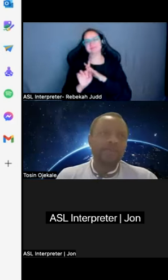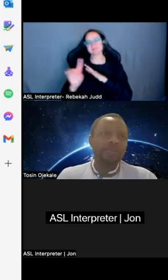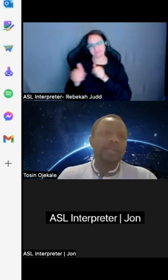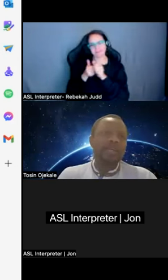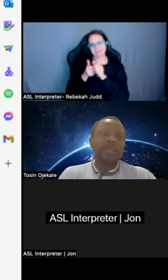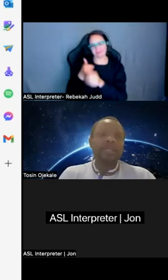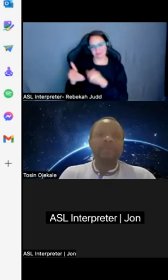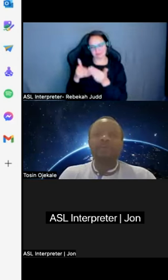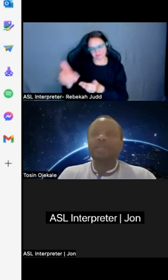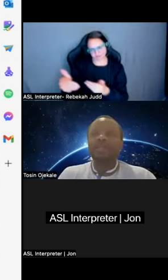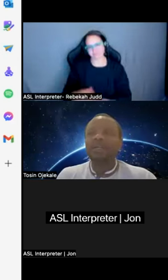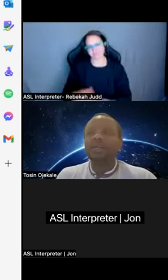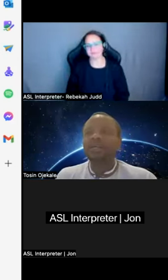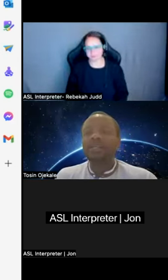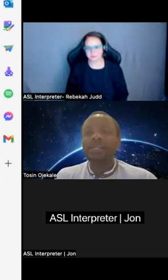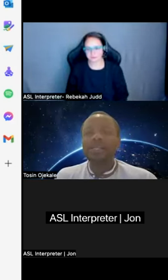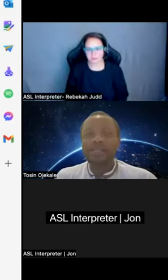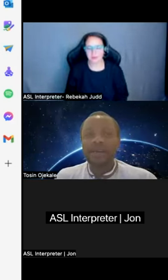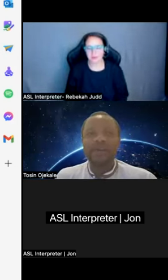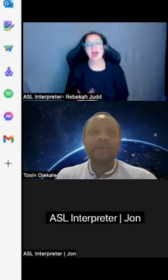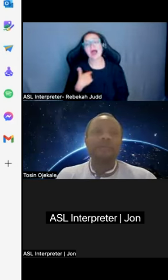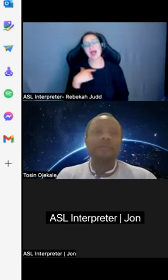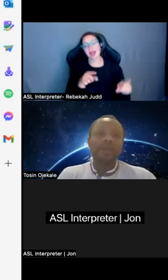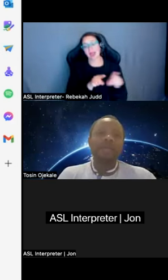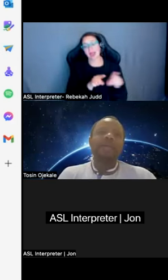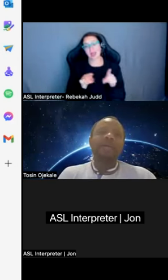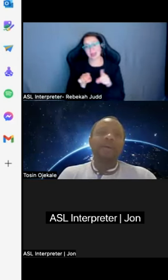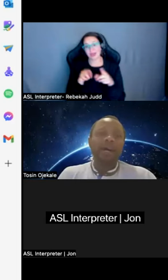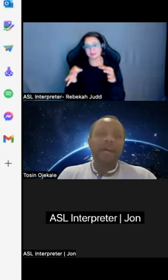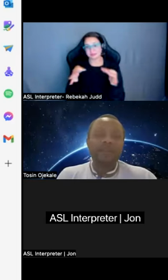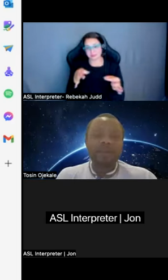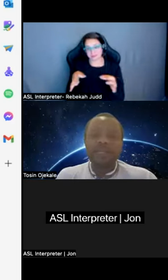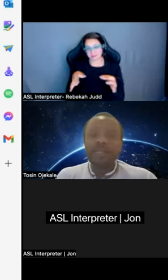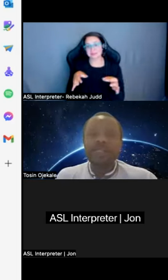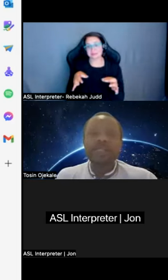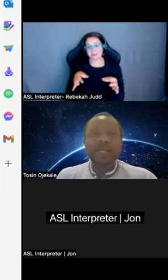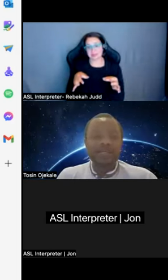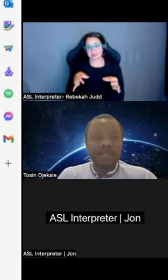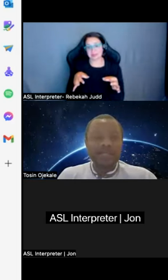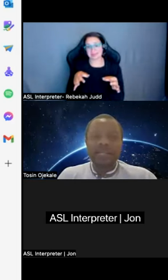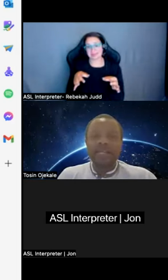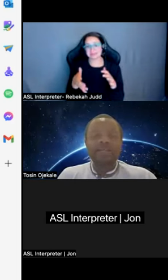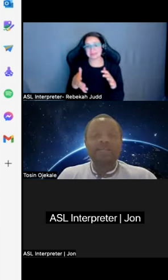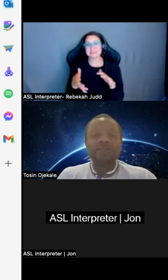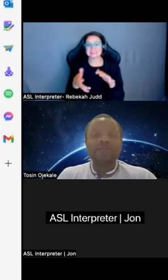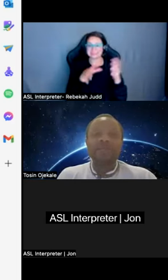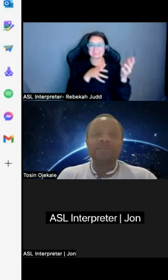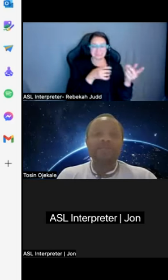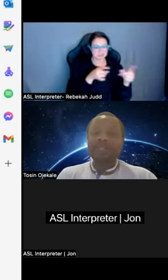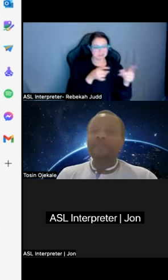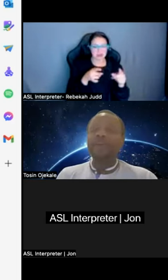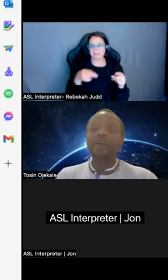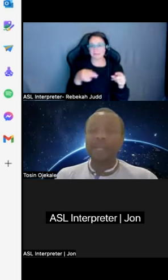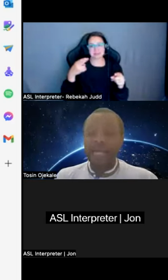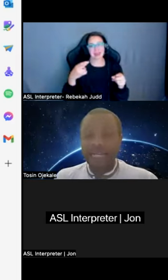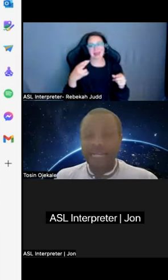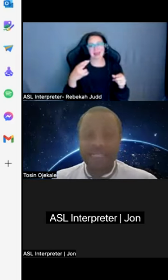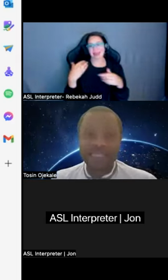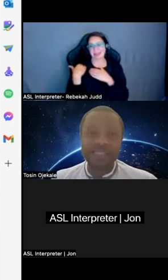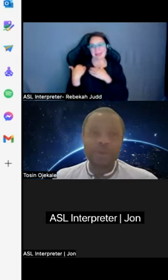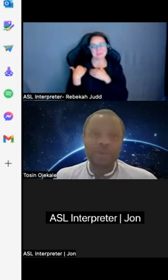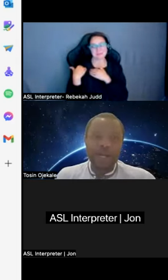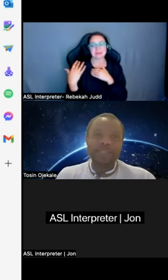I also explained it about disaster recovery, high availability, and things like that. So it's very